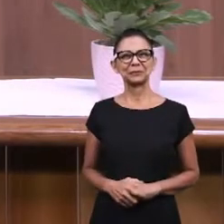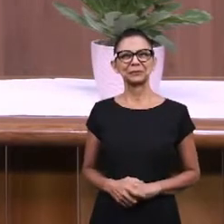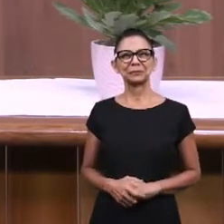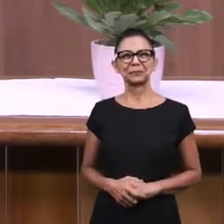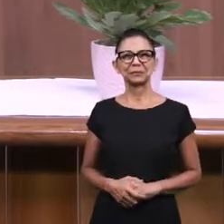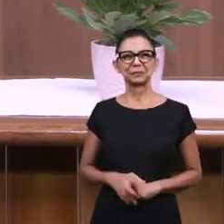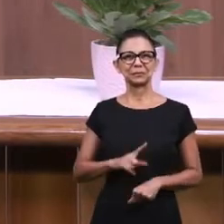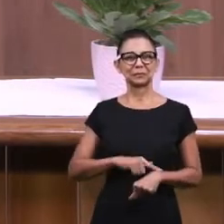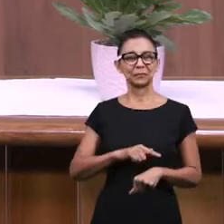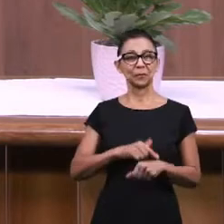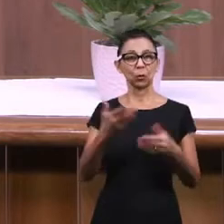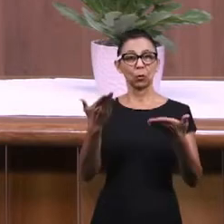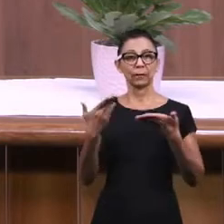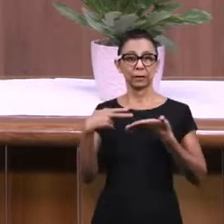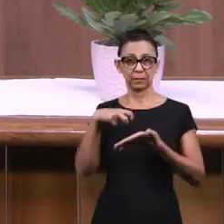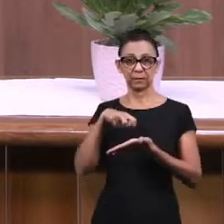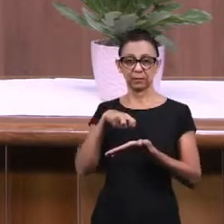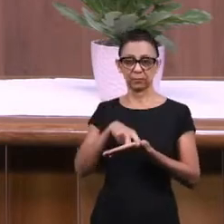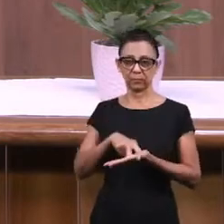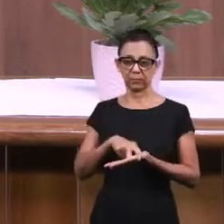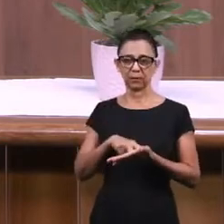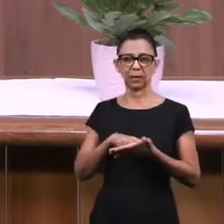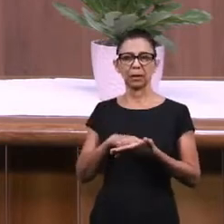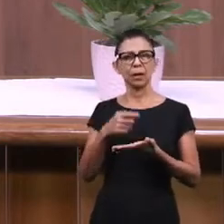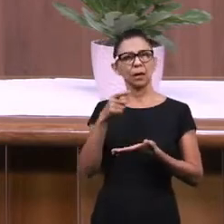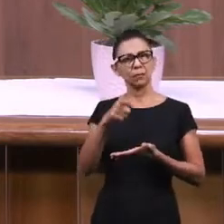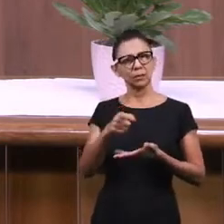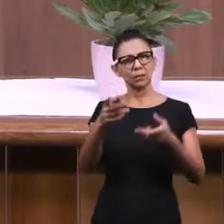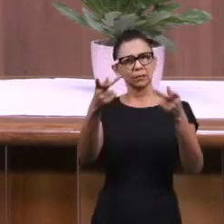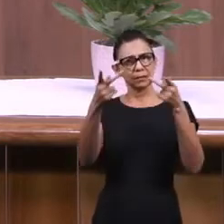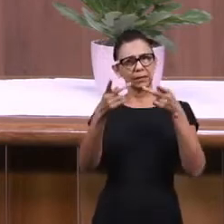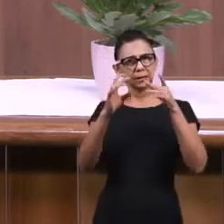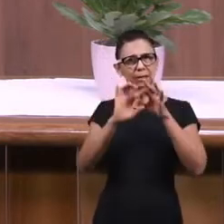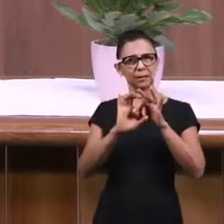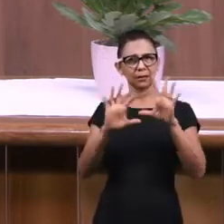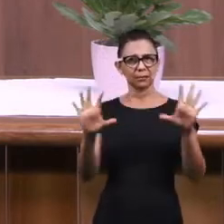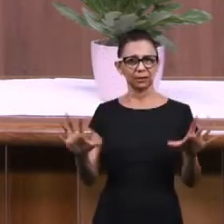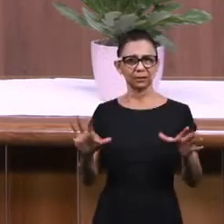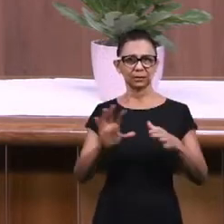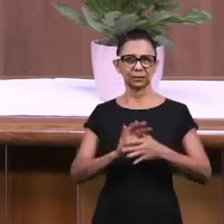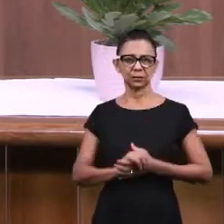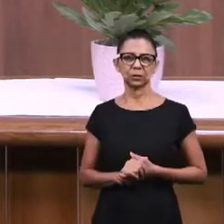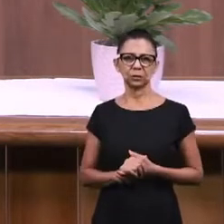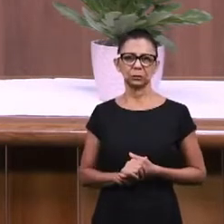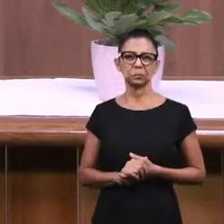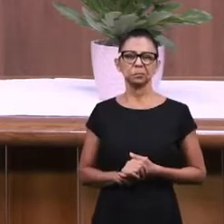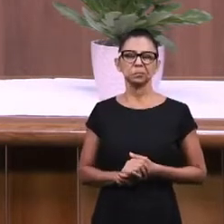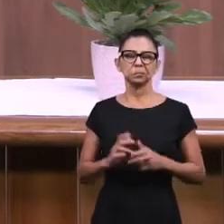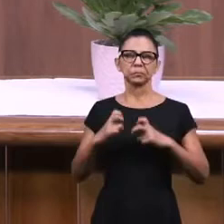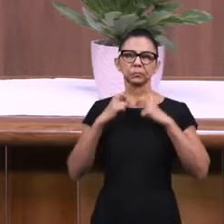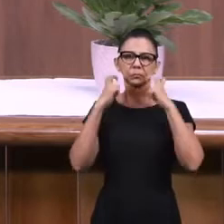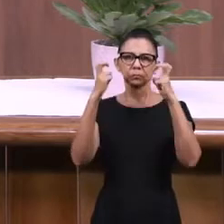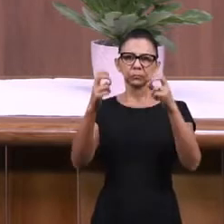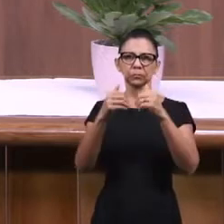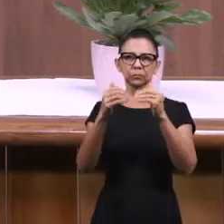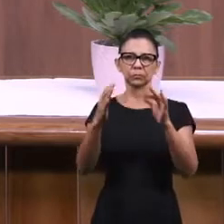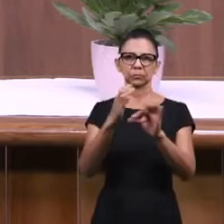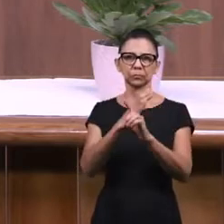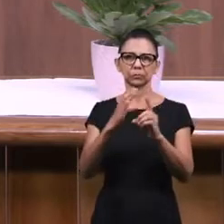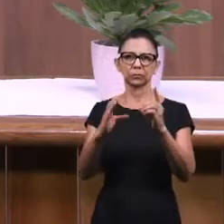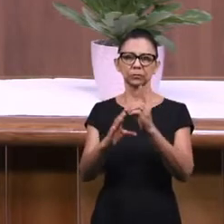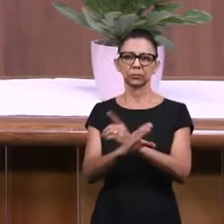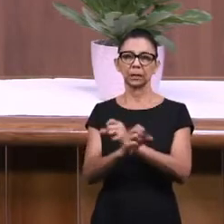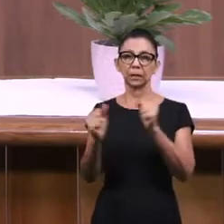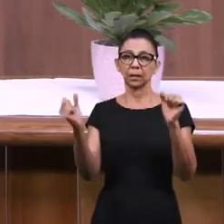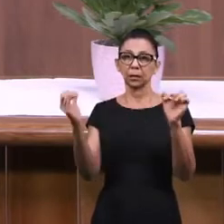everybody to kneel down, and you, our visitors, may remain as you wish to, and we shall begin this